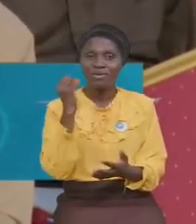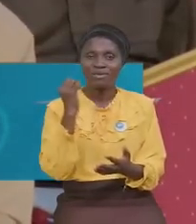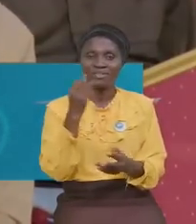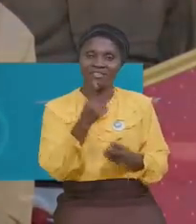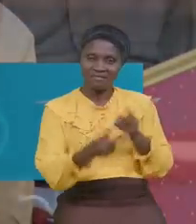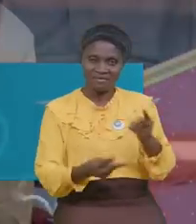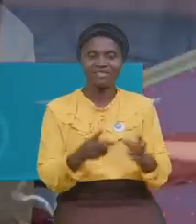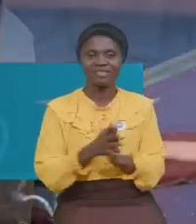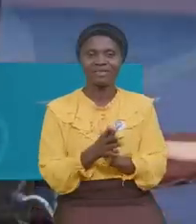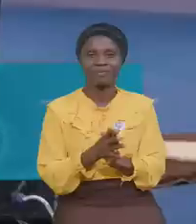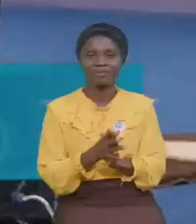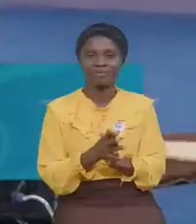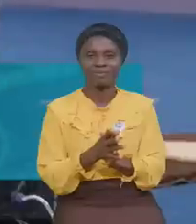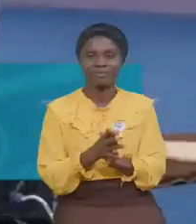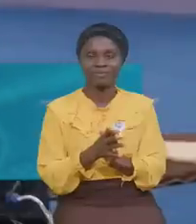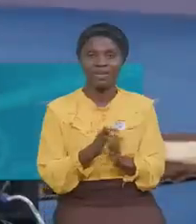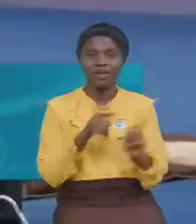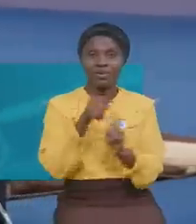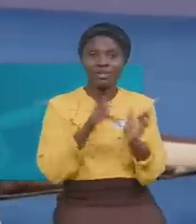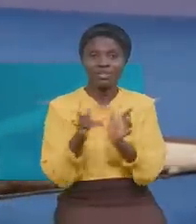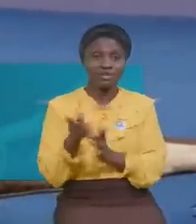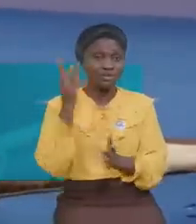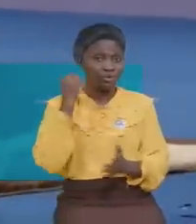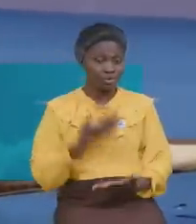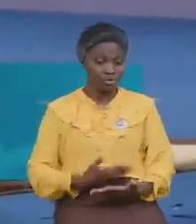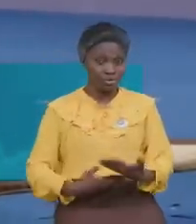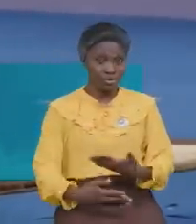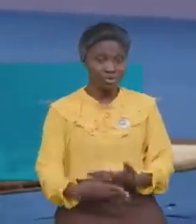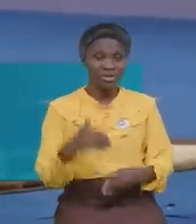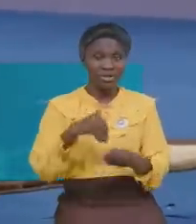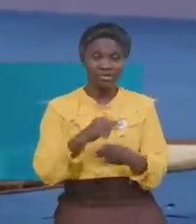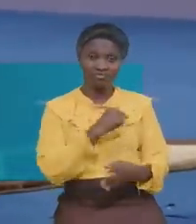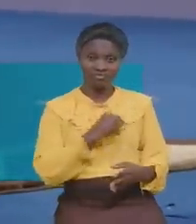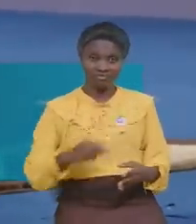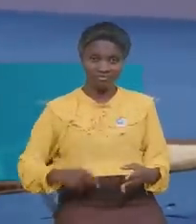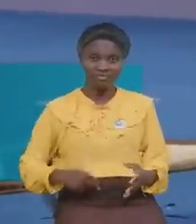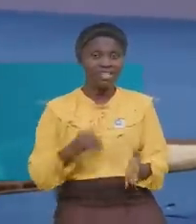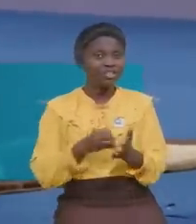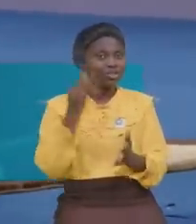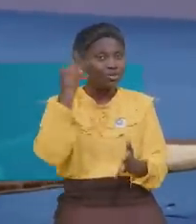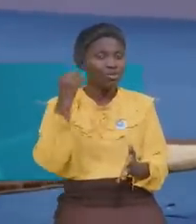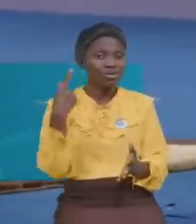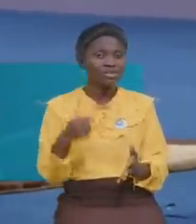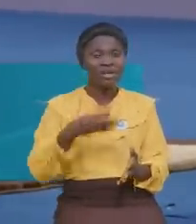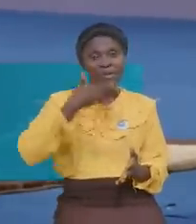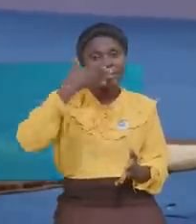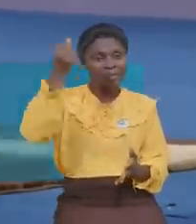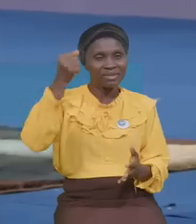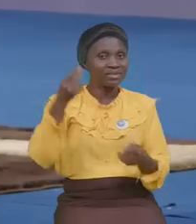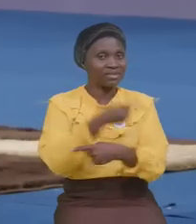That day Jesus was born in Nazareth, it was the best day for